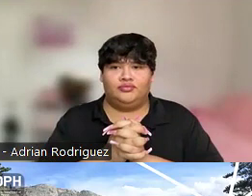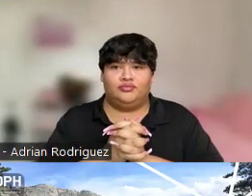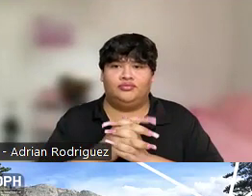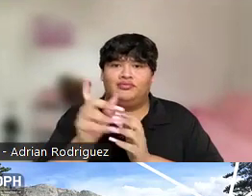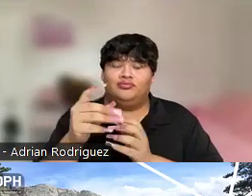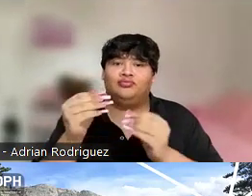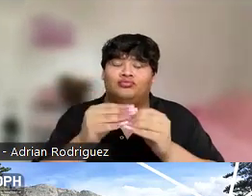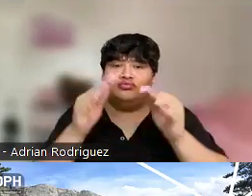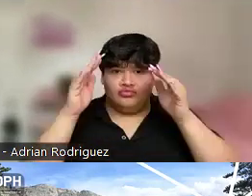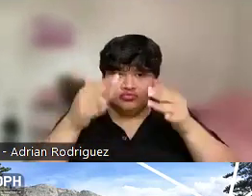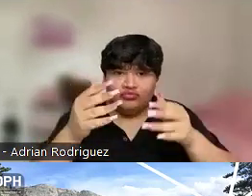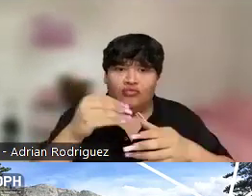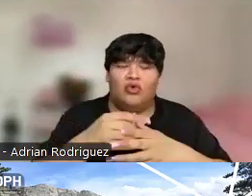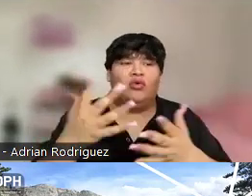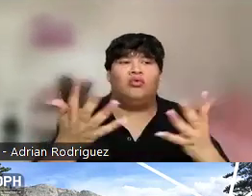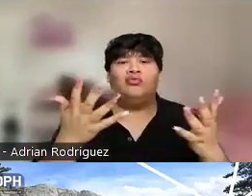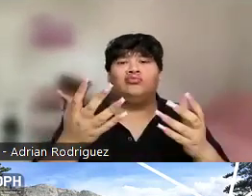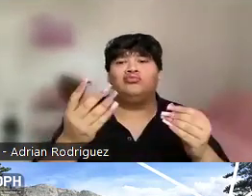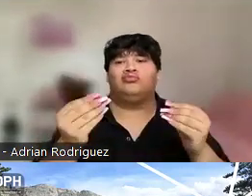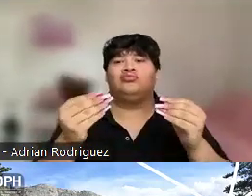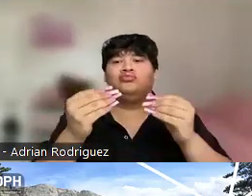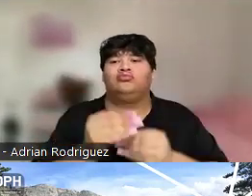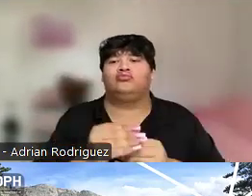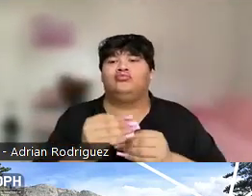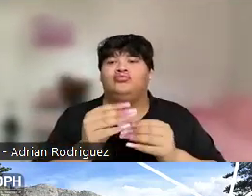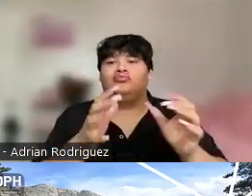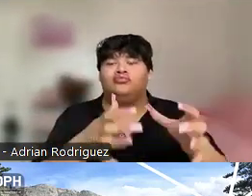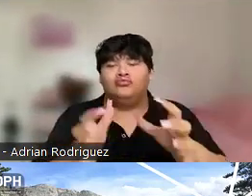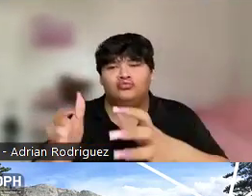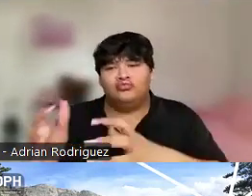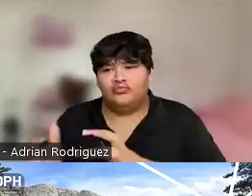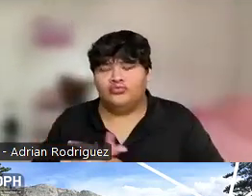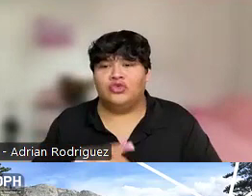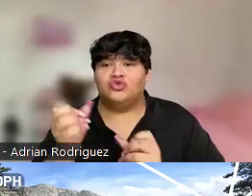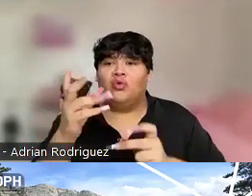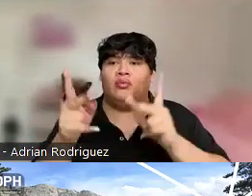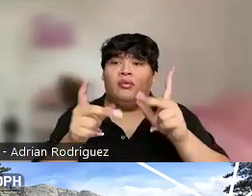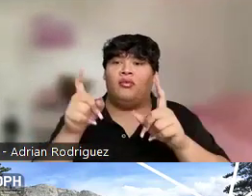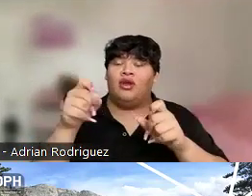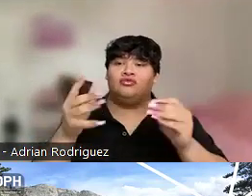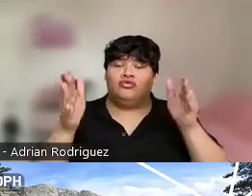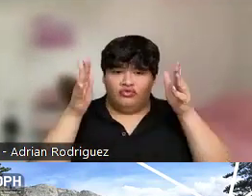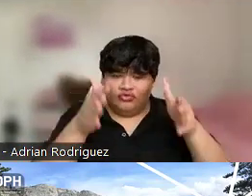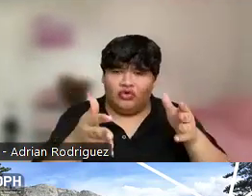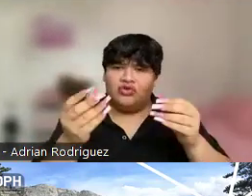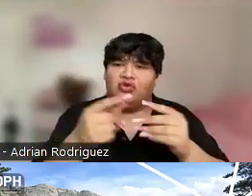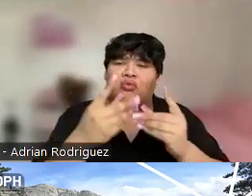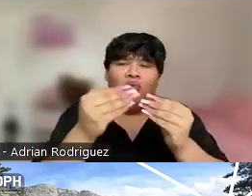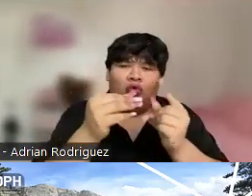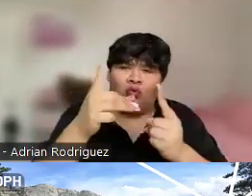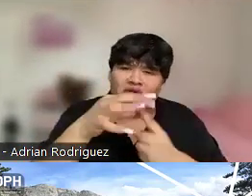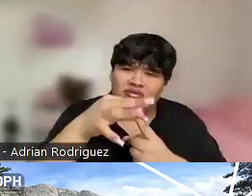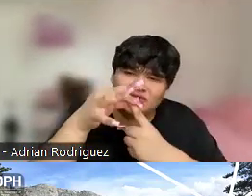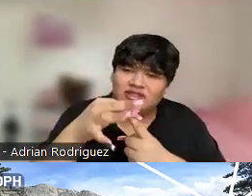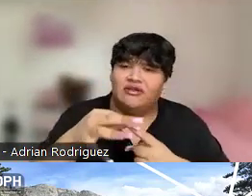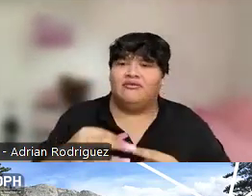required a focus on priority populations. So applicants had to focus on a specific